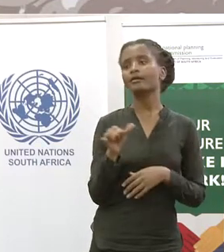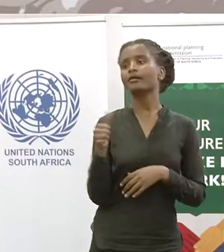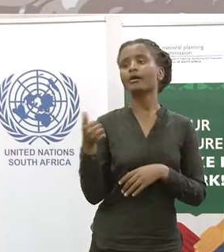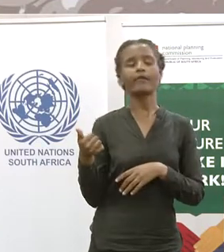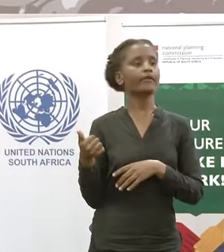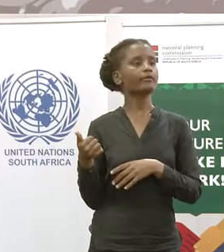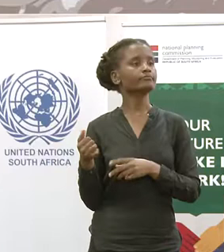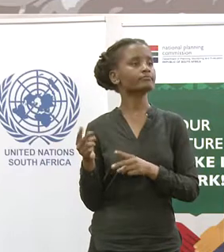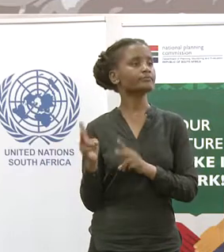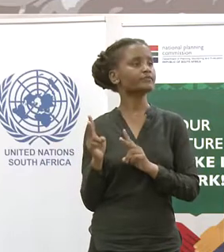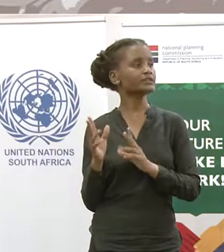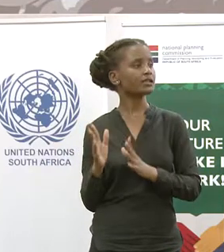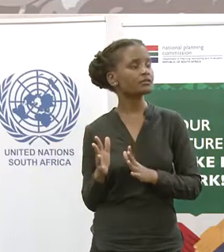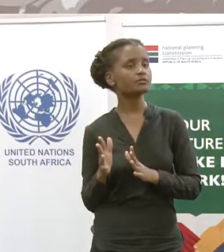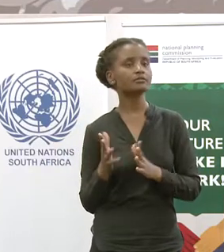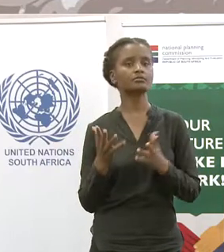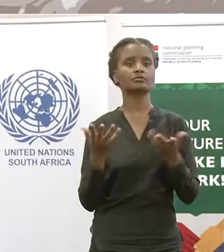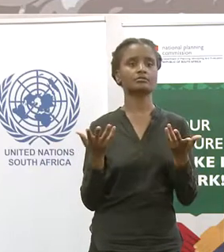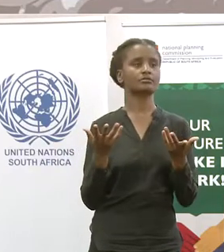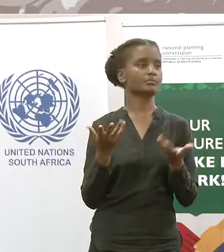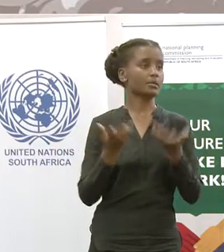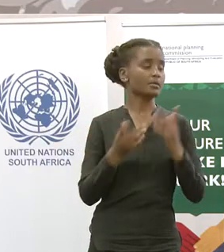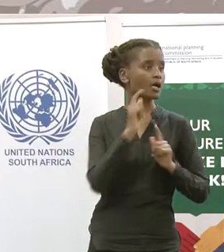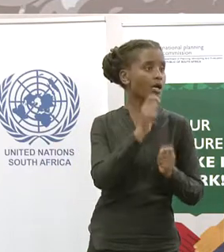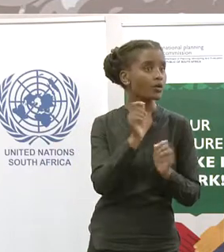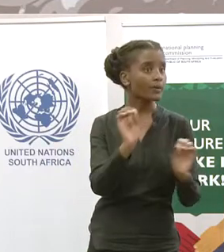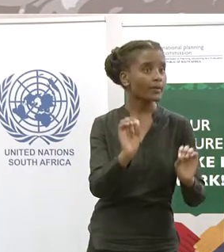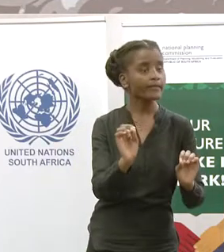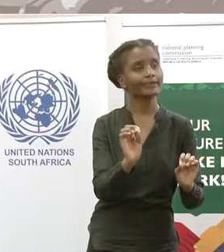might have missed in our acknowledgement list.